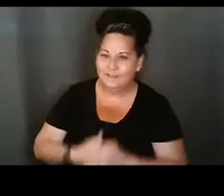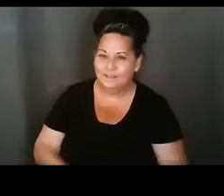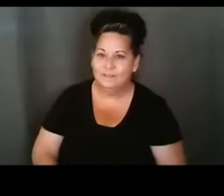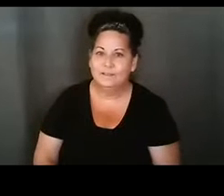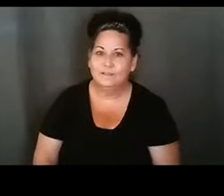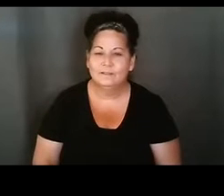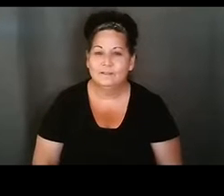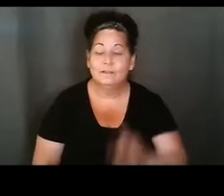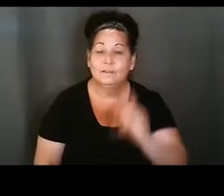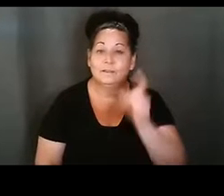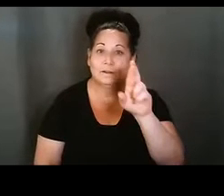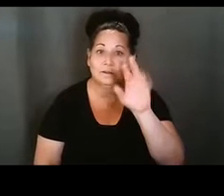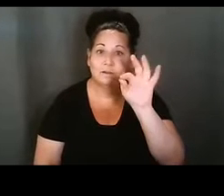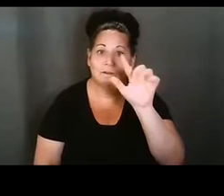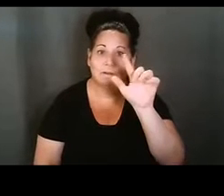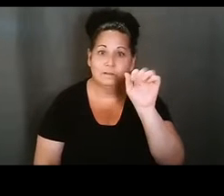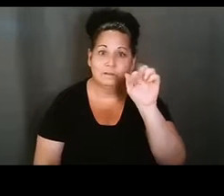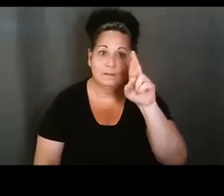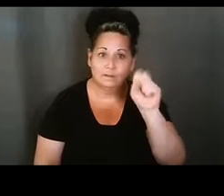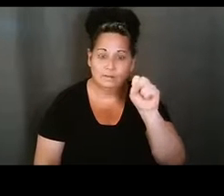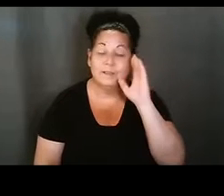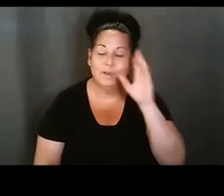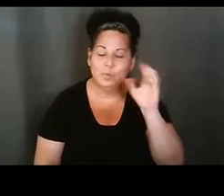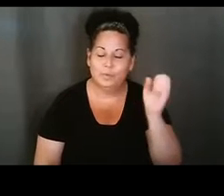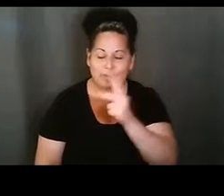Dr. Flowers, I'll be right back.